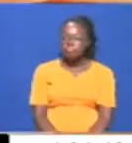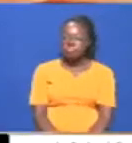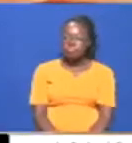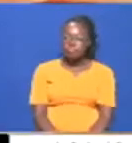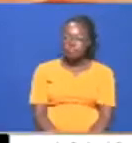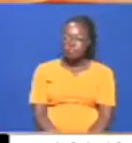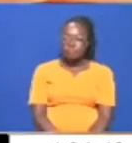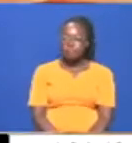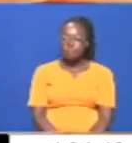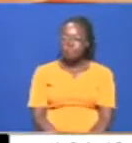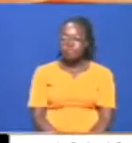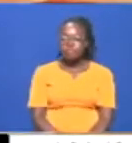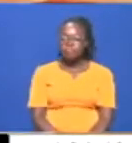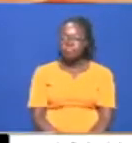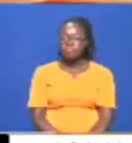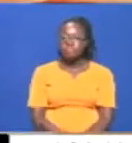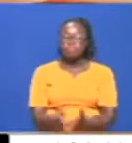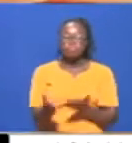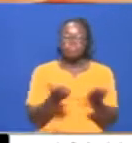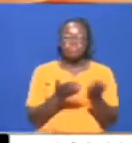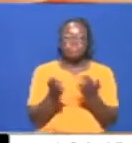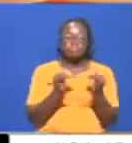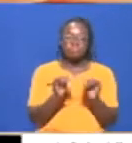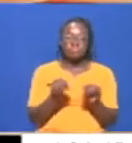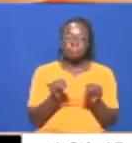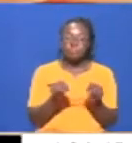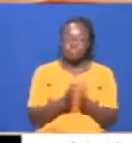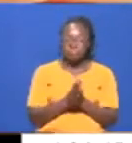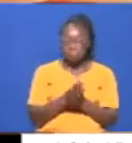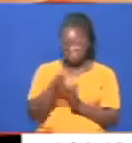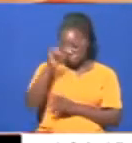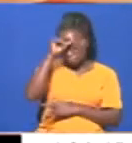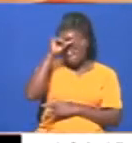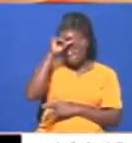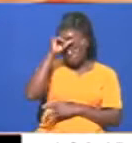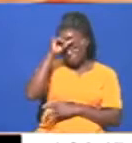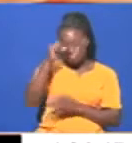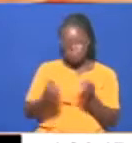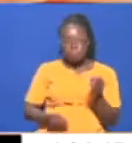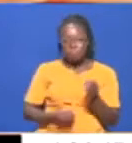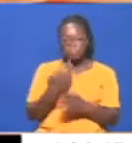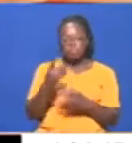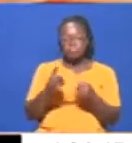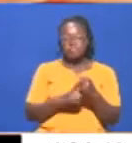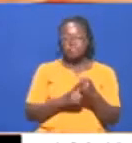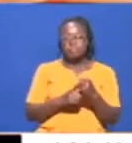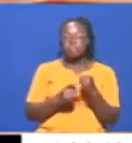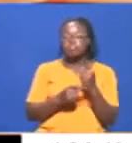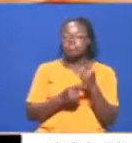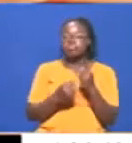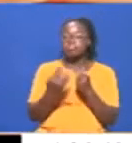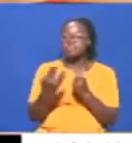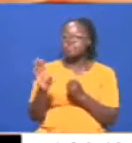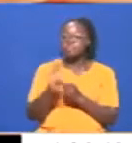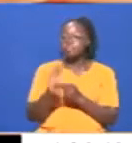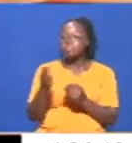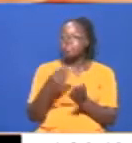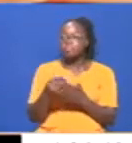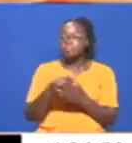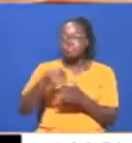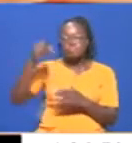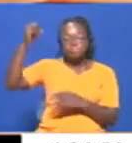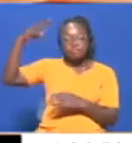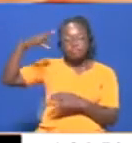Let's now focus on matters business, where the government has launched a 6.4 billion shillings electrification